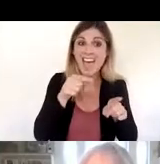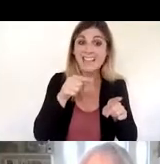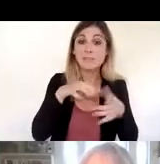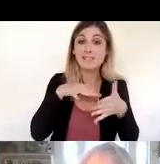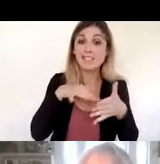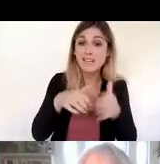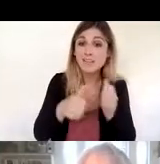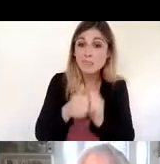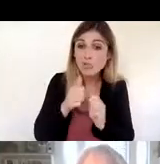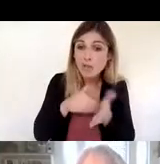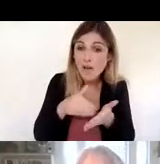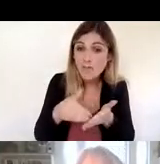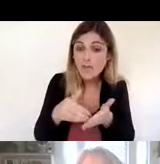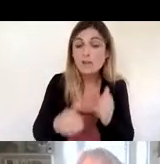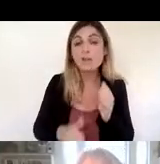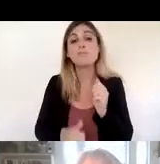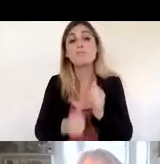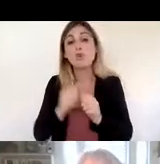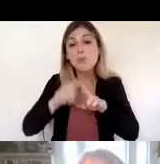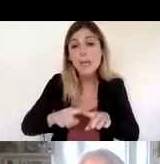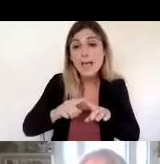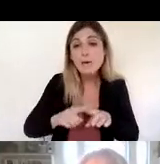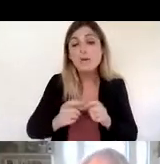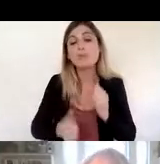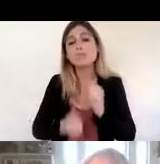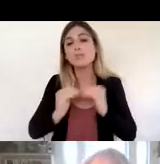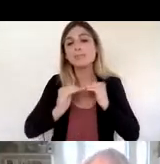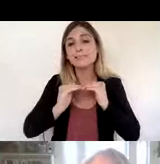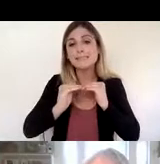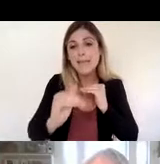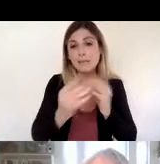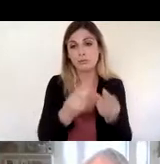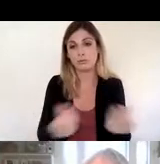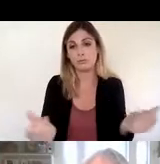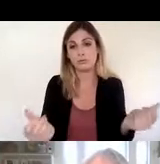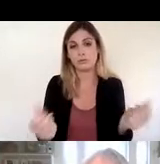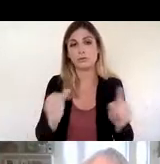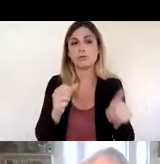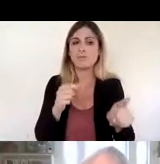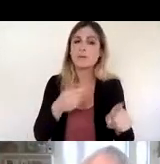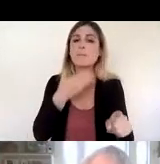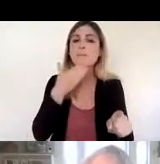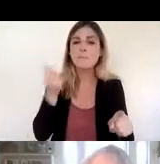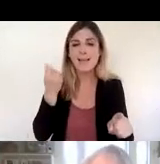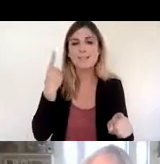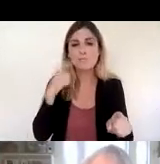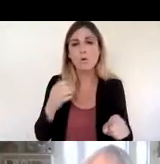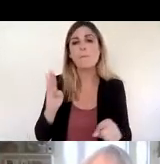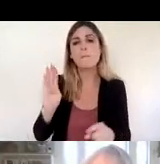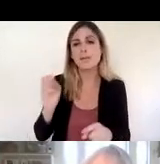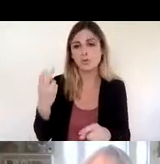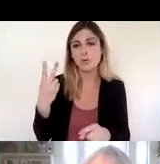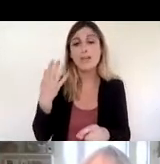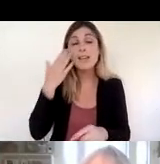in solution, and therefore it has been found to be best for protecting vitamin B12 status. I know a lot of people like to